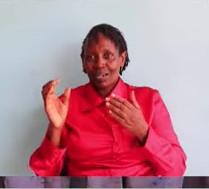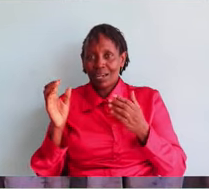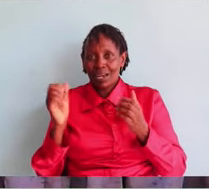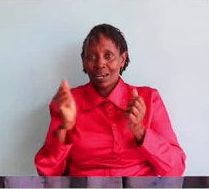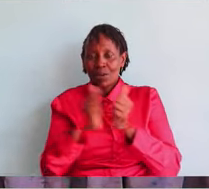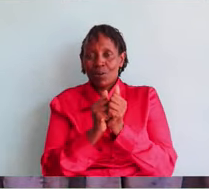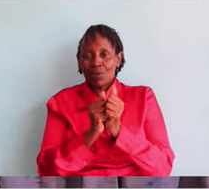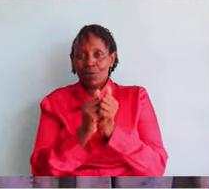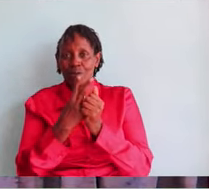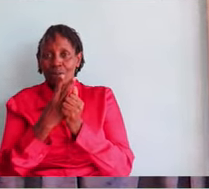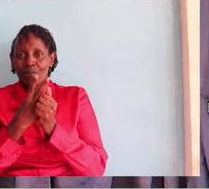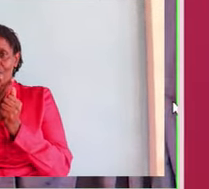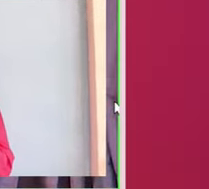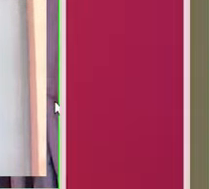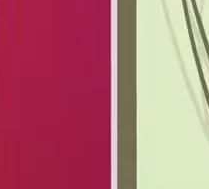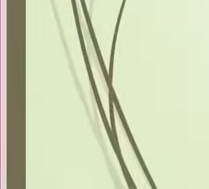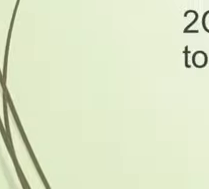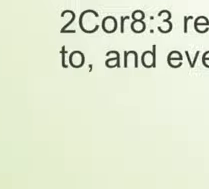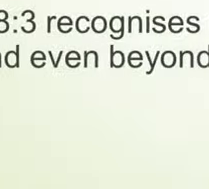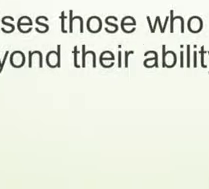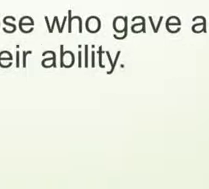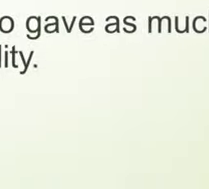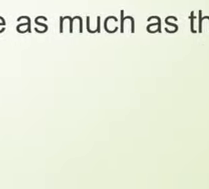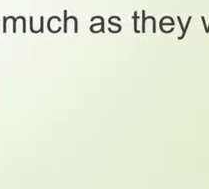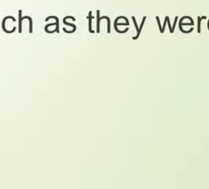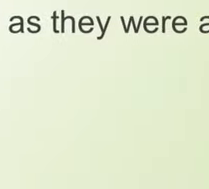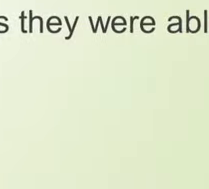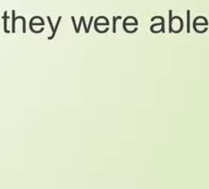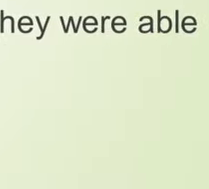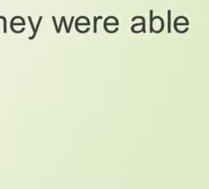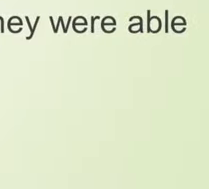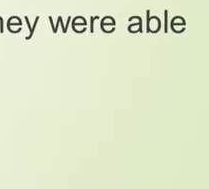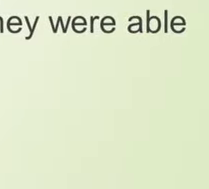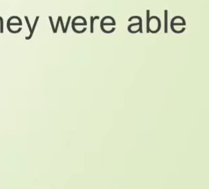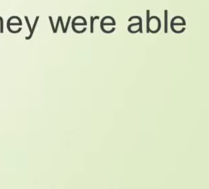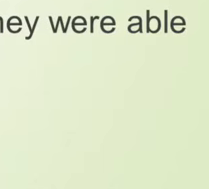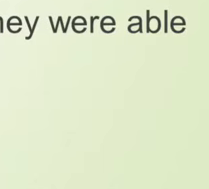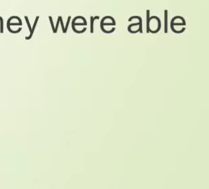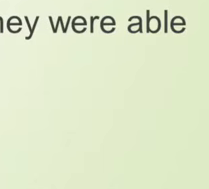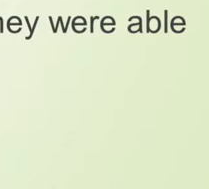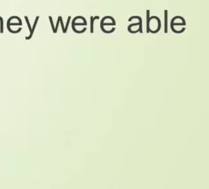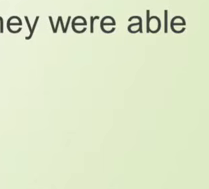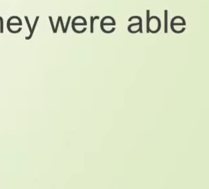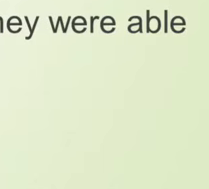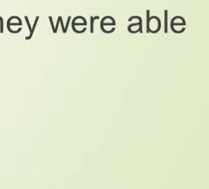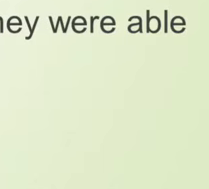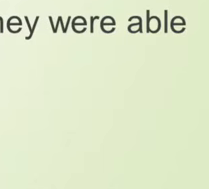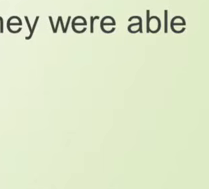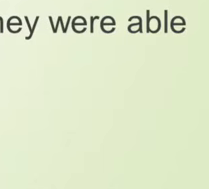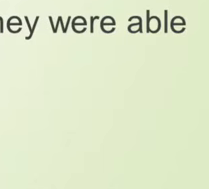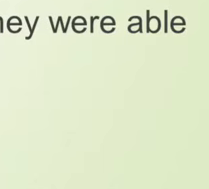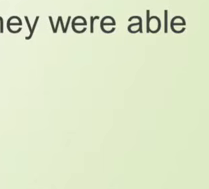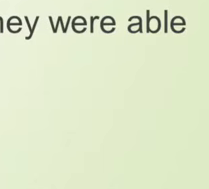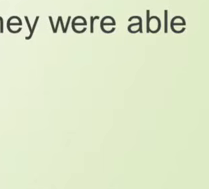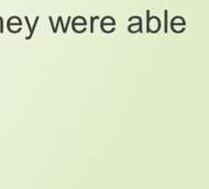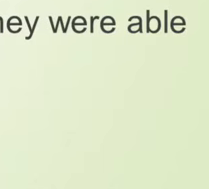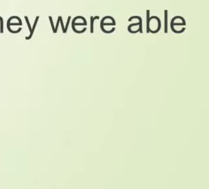tells us, rejoice with those who rejoice and mourn with those who mourn. Now that was the writer admonishing